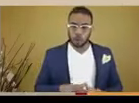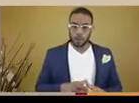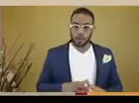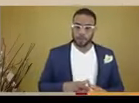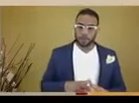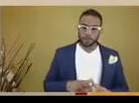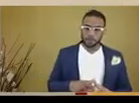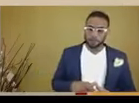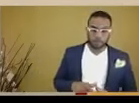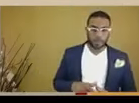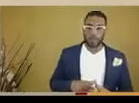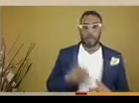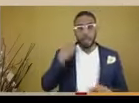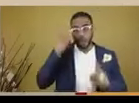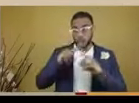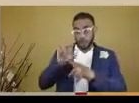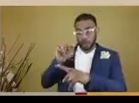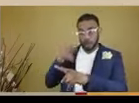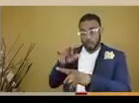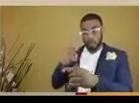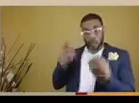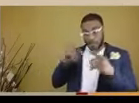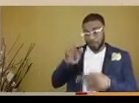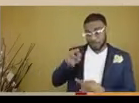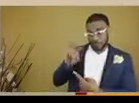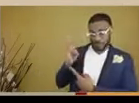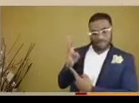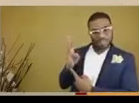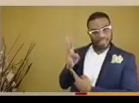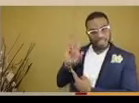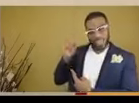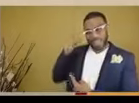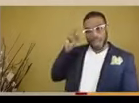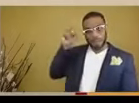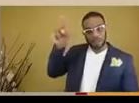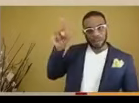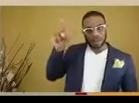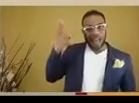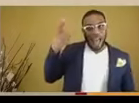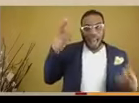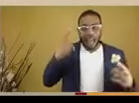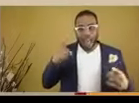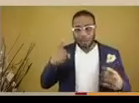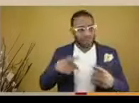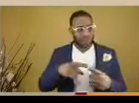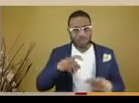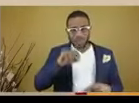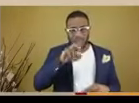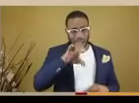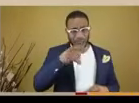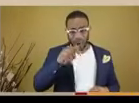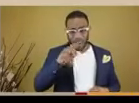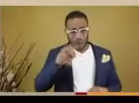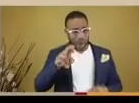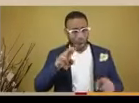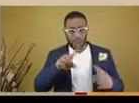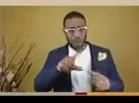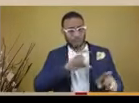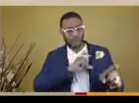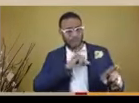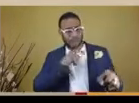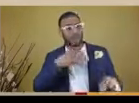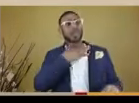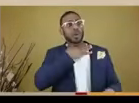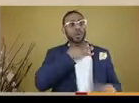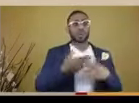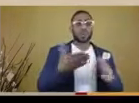What happened January 6th at the Capitol happened to Eric Garner, when a policeman can choke him to